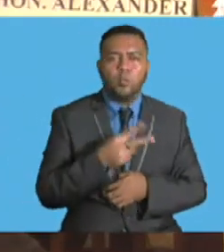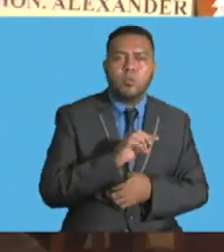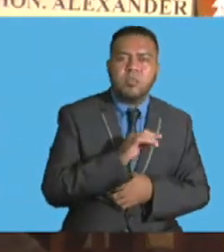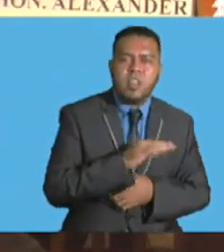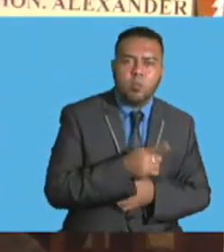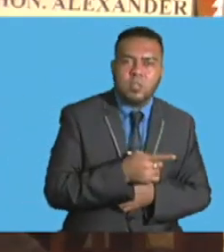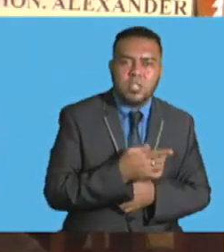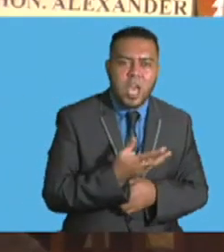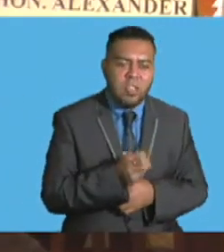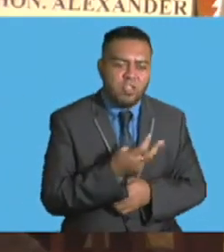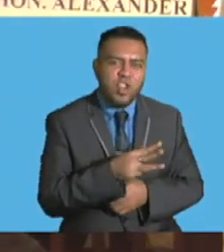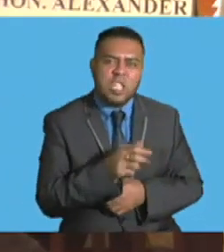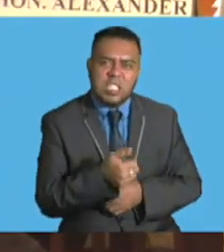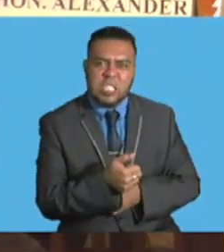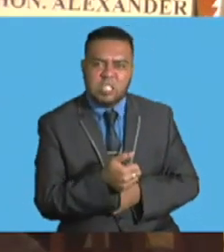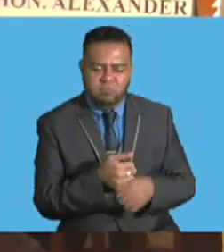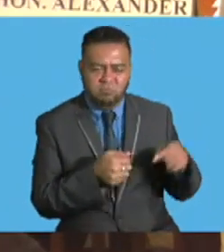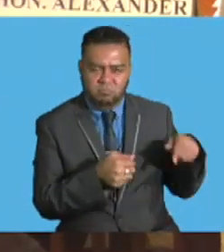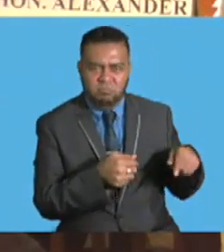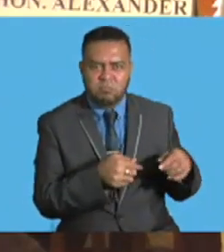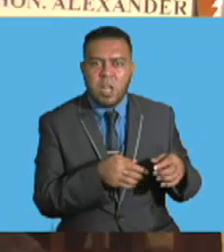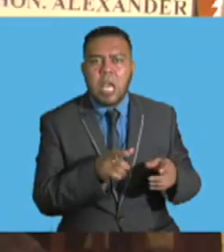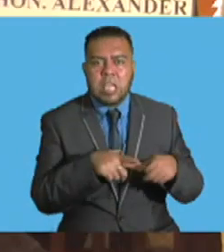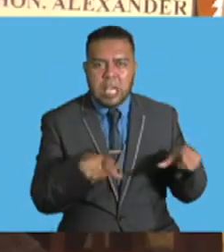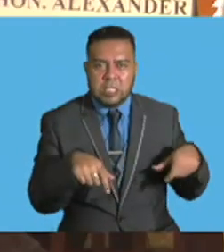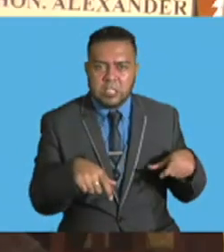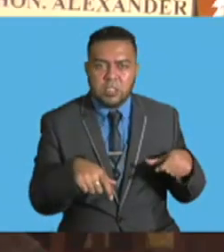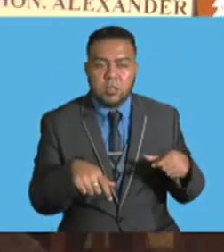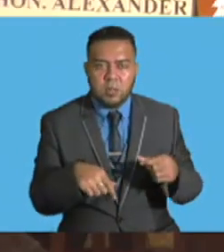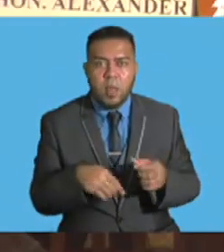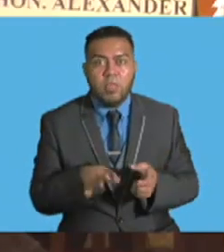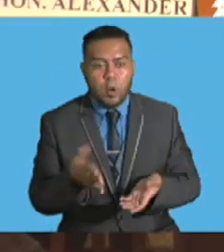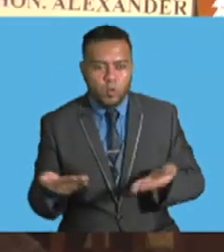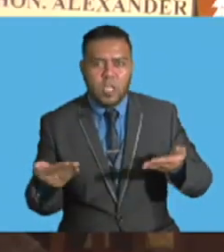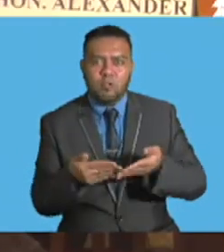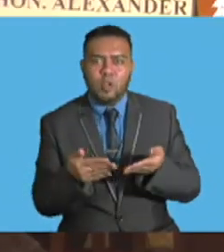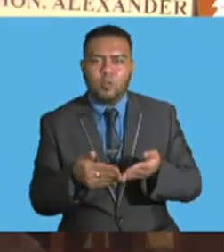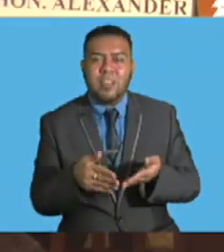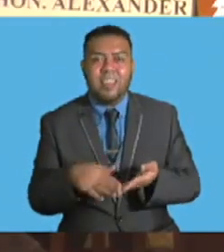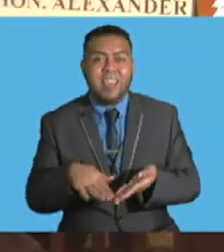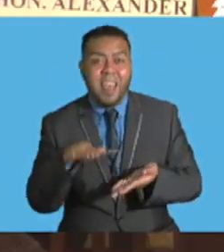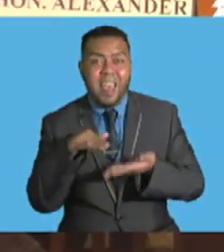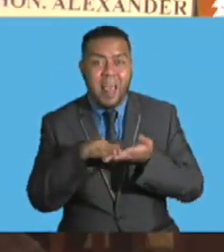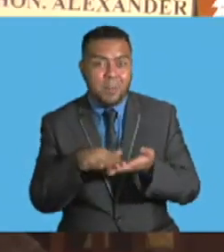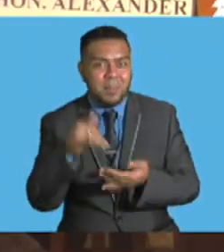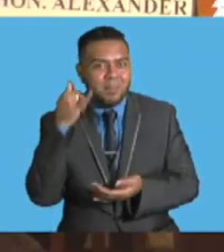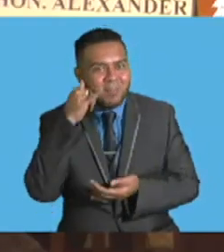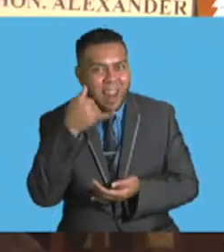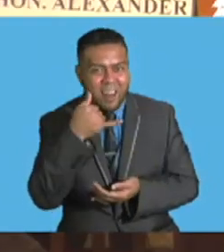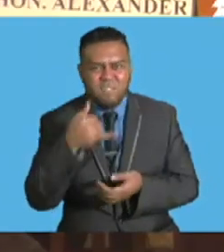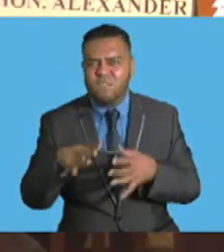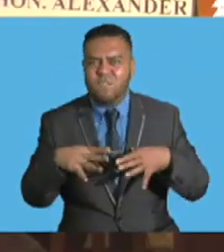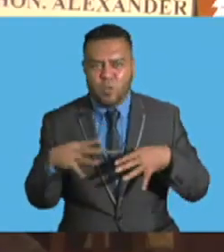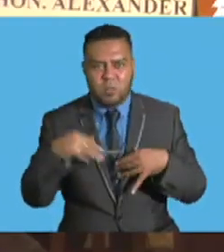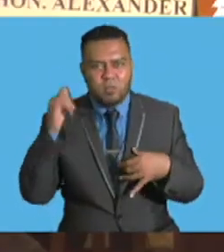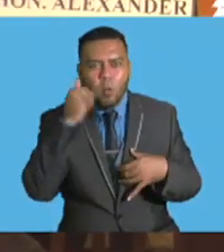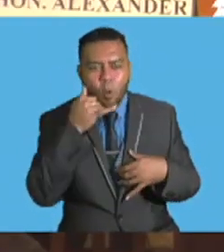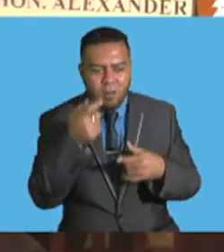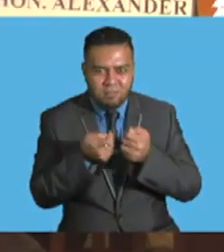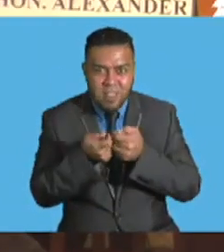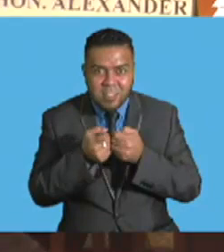2,036. Again, the introduction of a helpline for children in 2015, for domestic violence